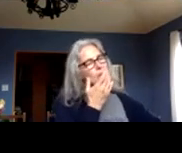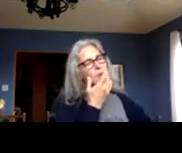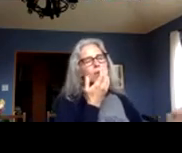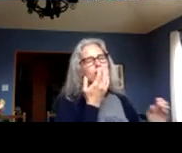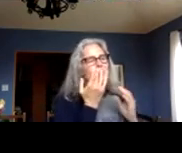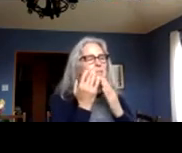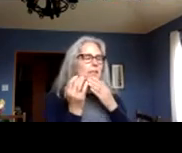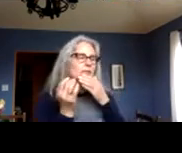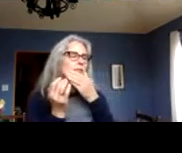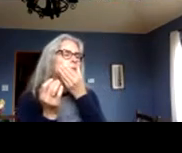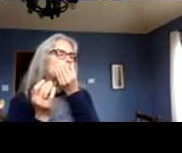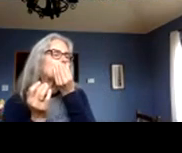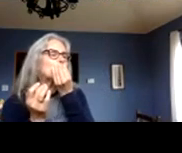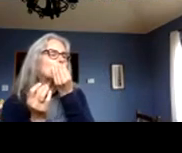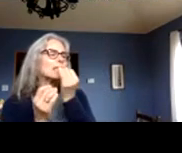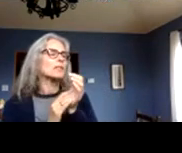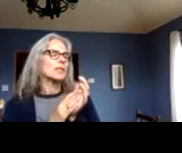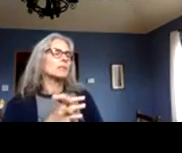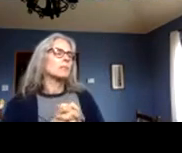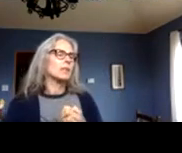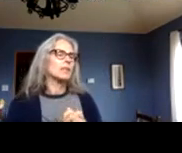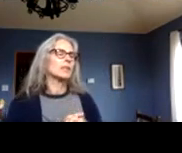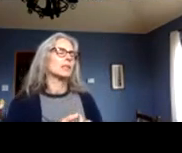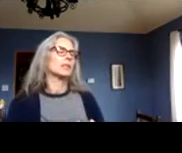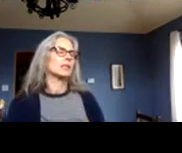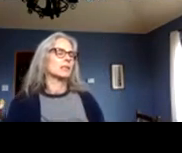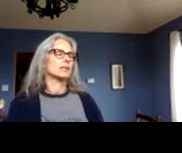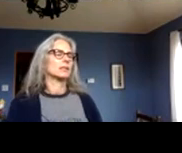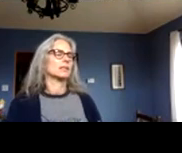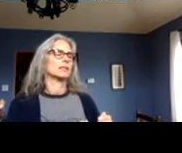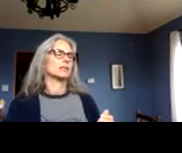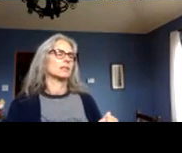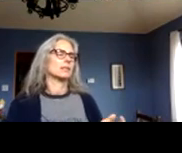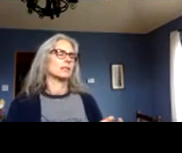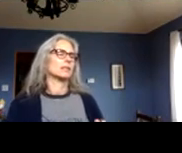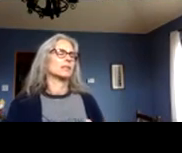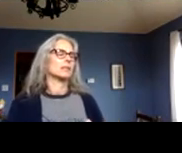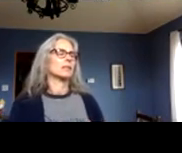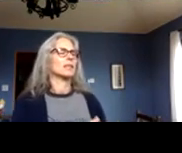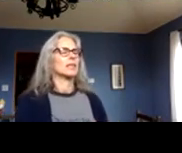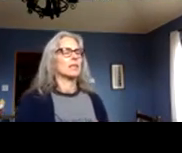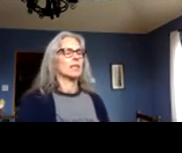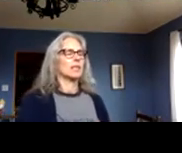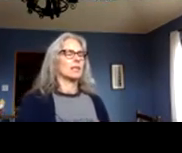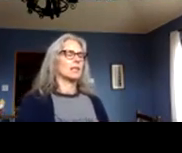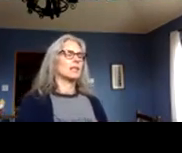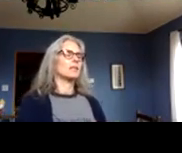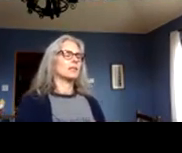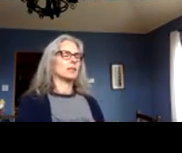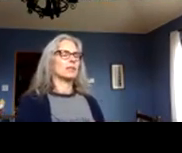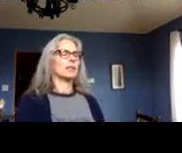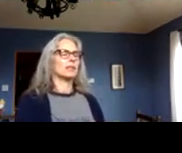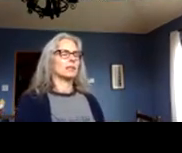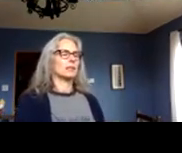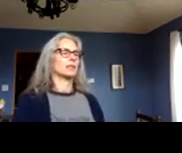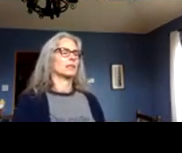very rarely. It's just not as common. I'm back on slide 25. And then under this create button, you'll also see that reuse post.